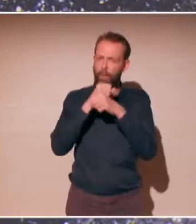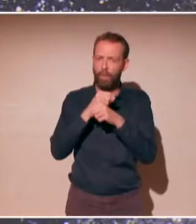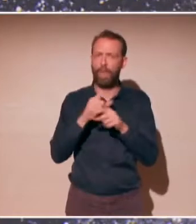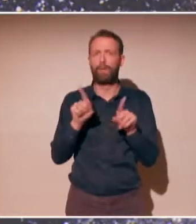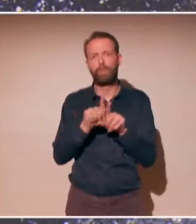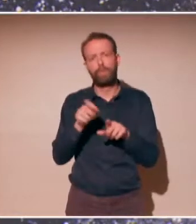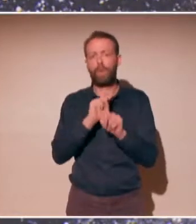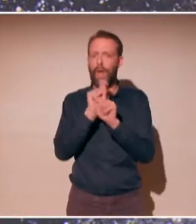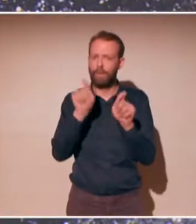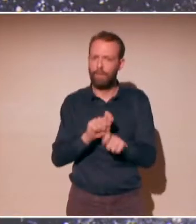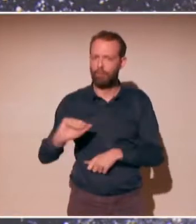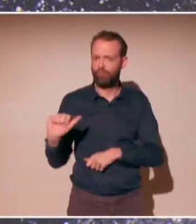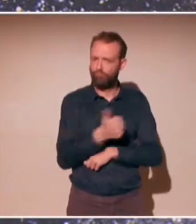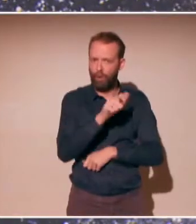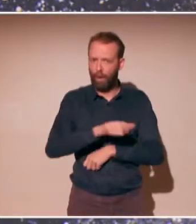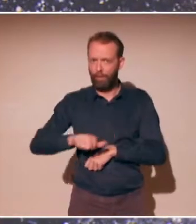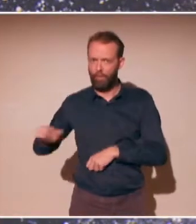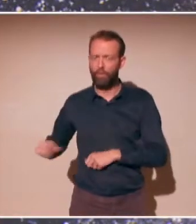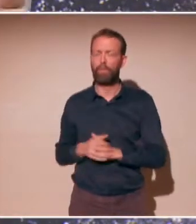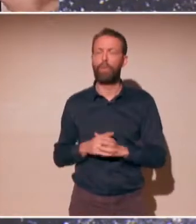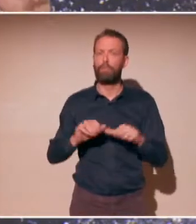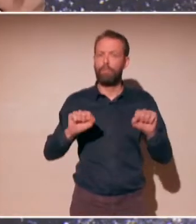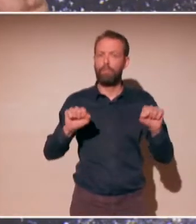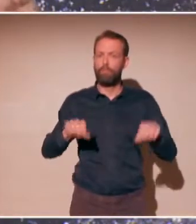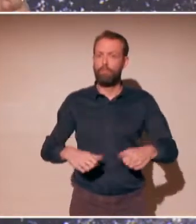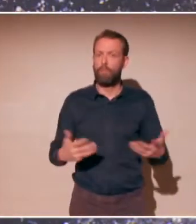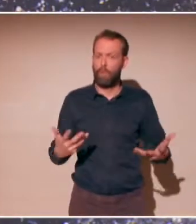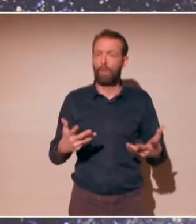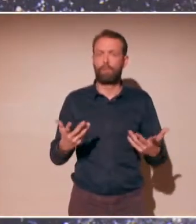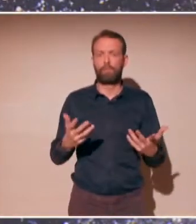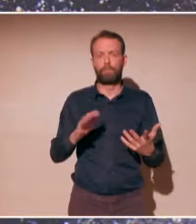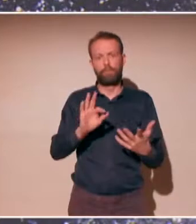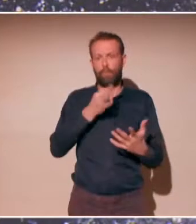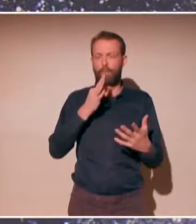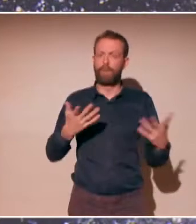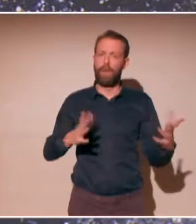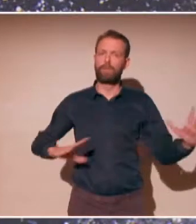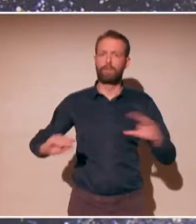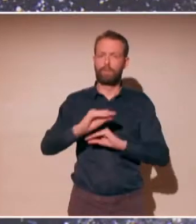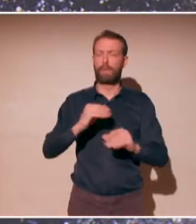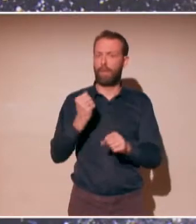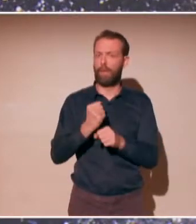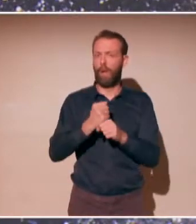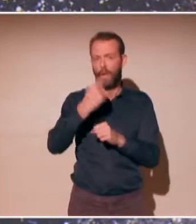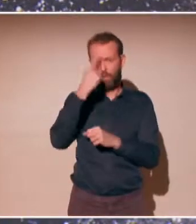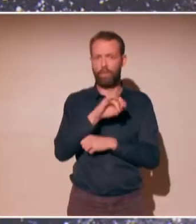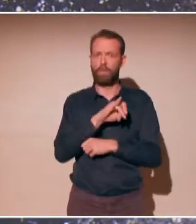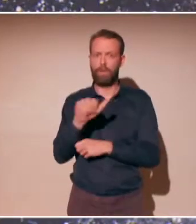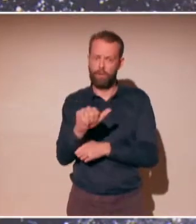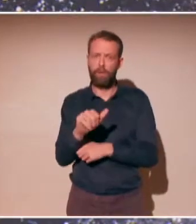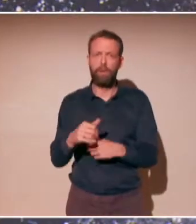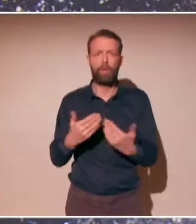and in a completely confidential manner, to have an area, a space